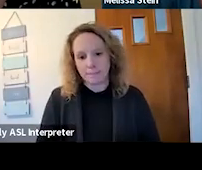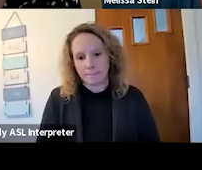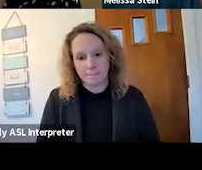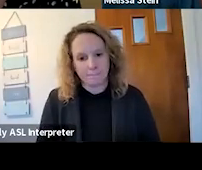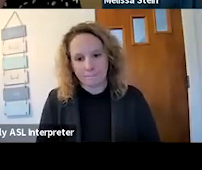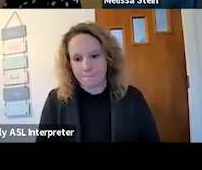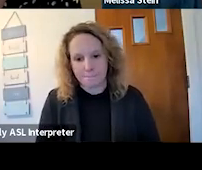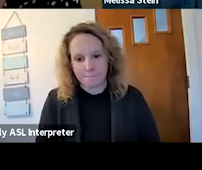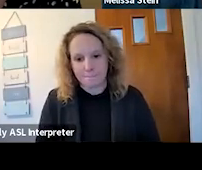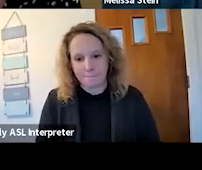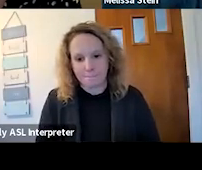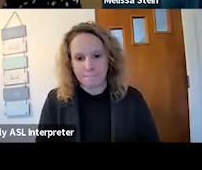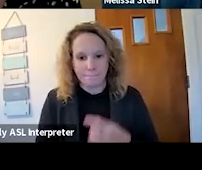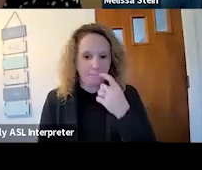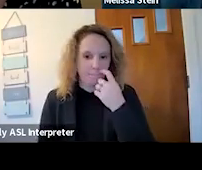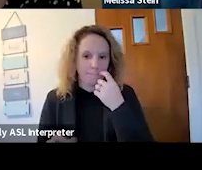community.